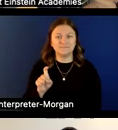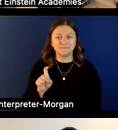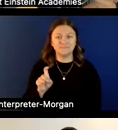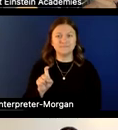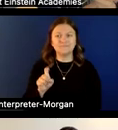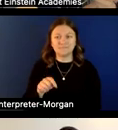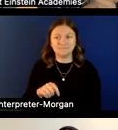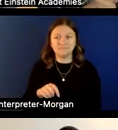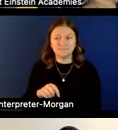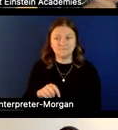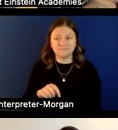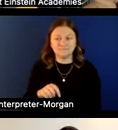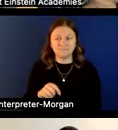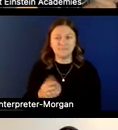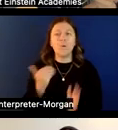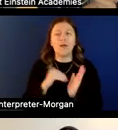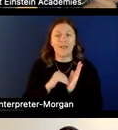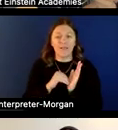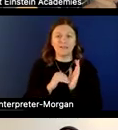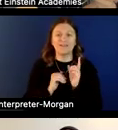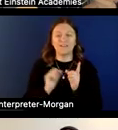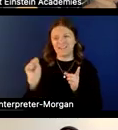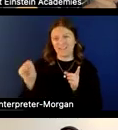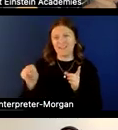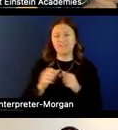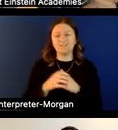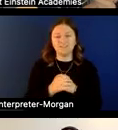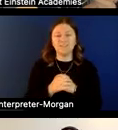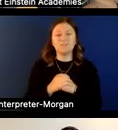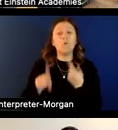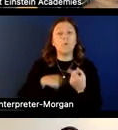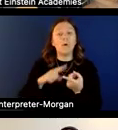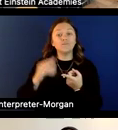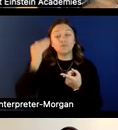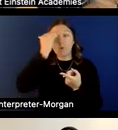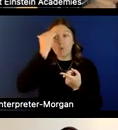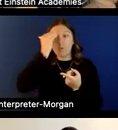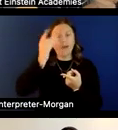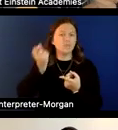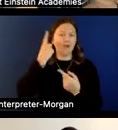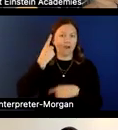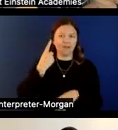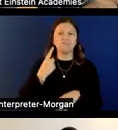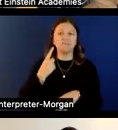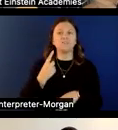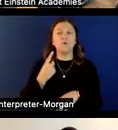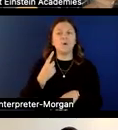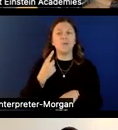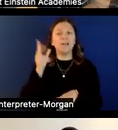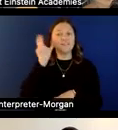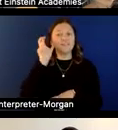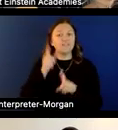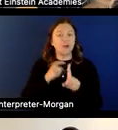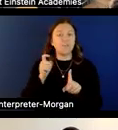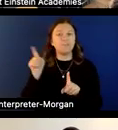Yeah. So again, this is, but once you know that, you got it. So let's listen to from Claudia, because